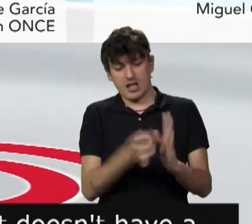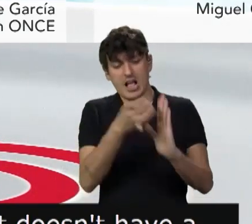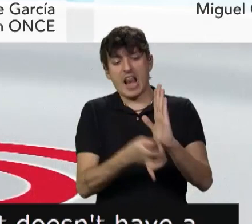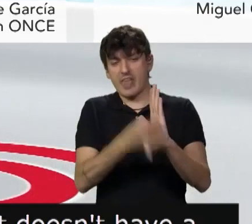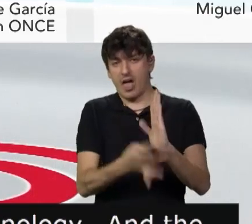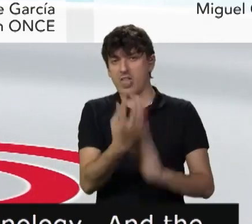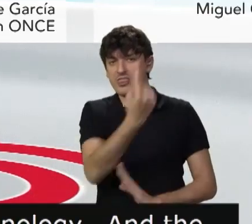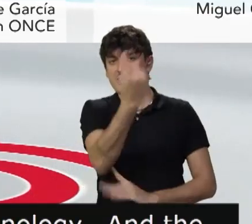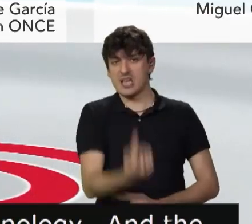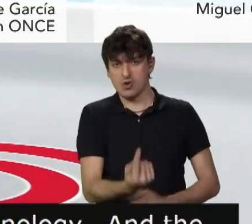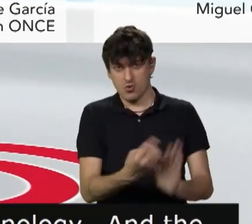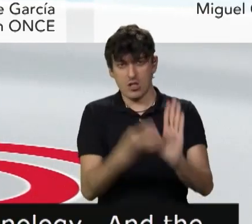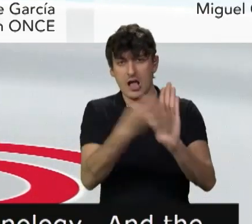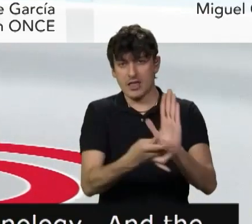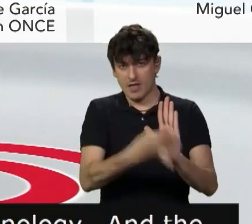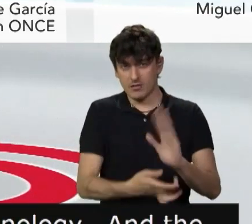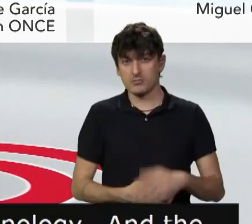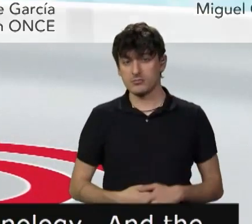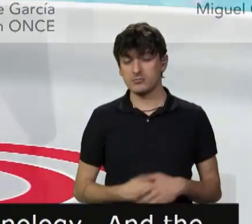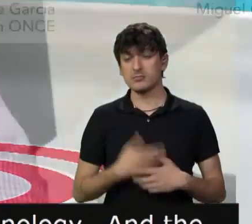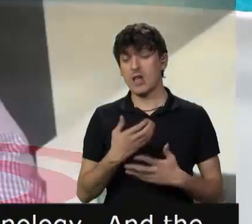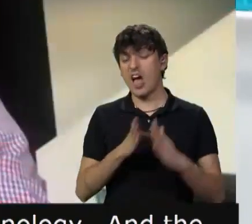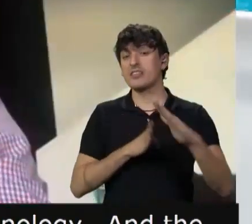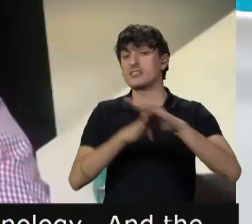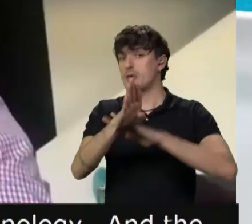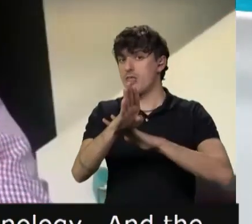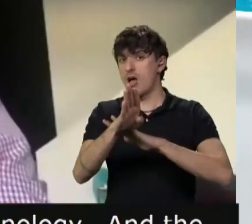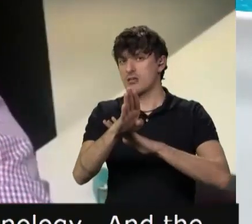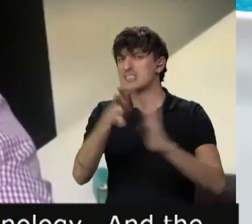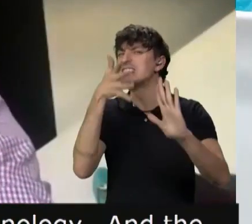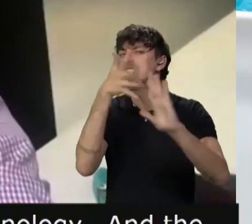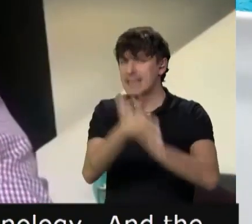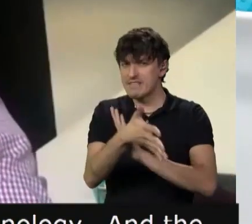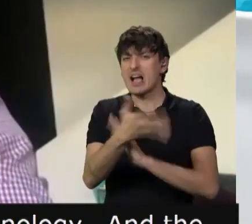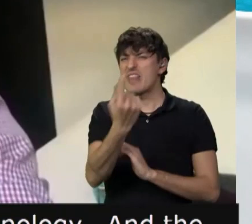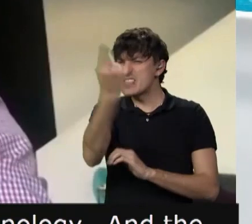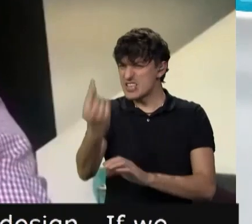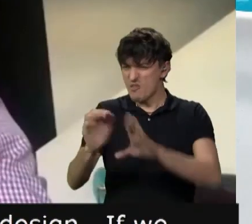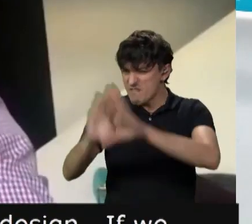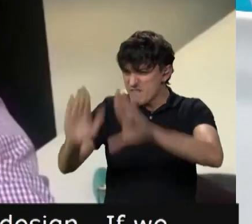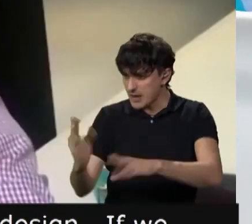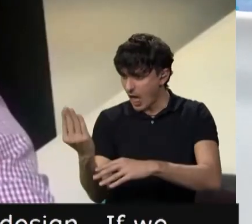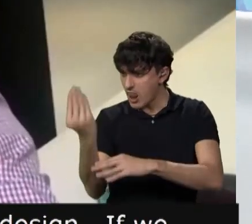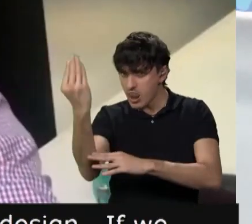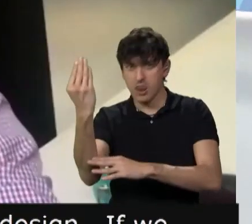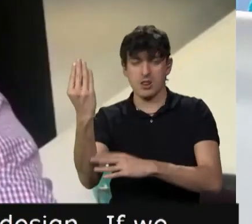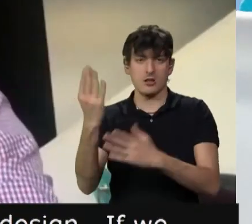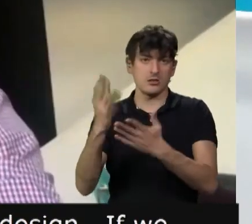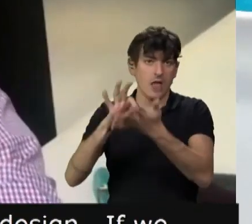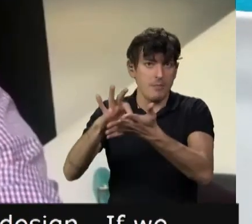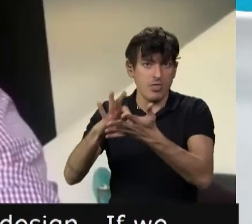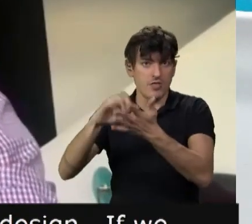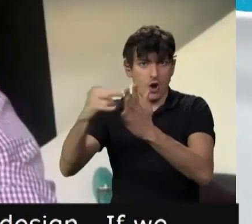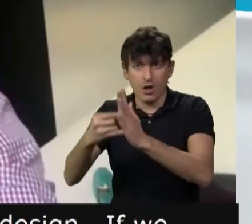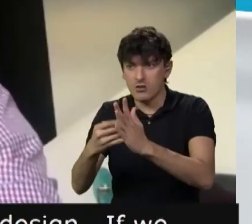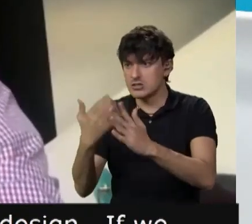the quality of the design. If we consider that accessibility ensures that the final design of the products and